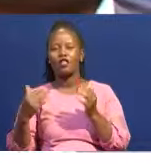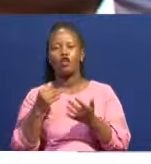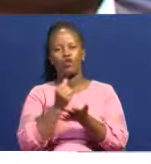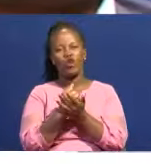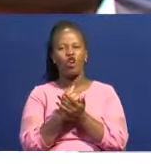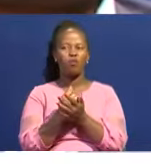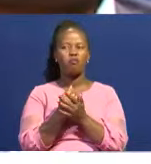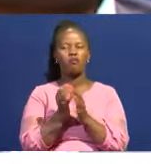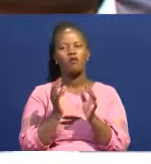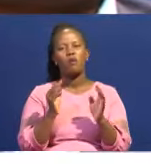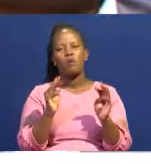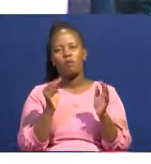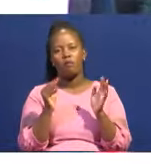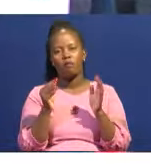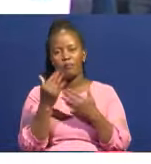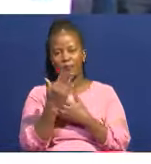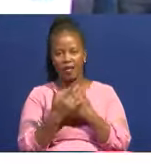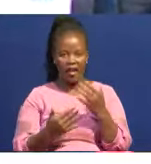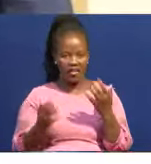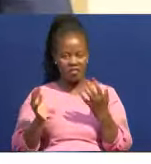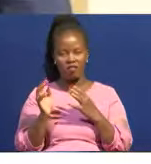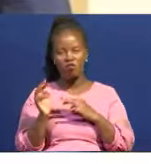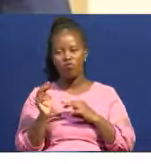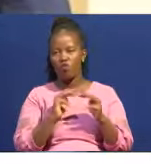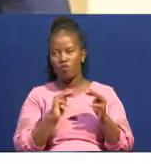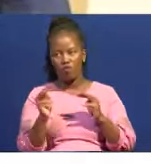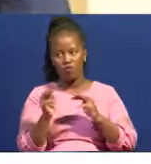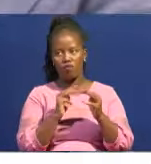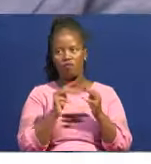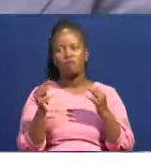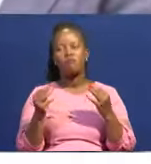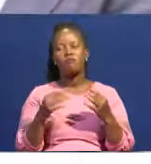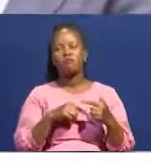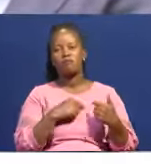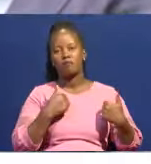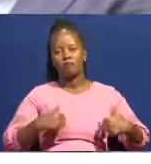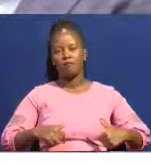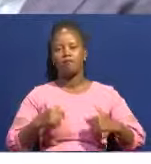to the heart for mothers who require emergency services.